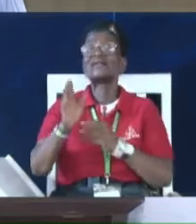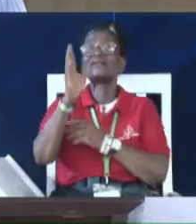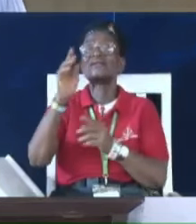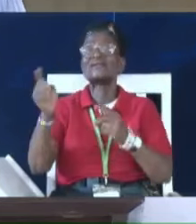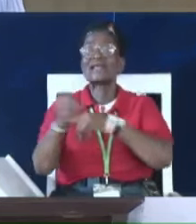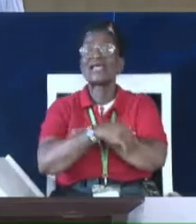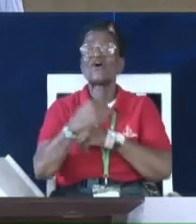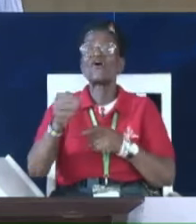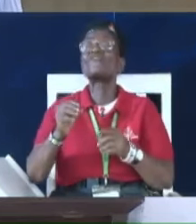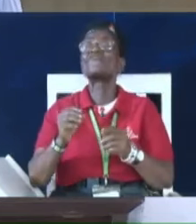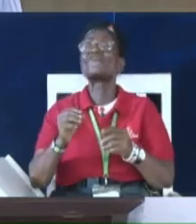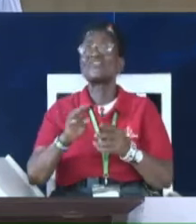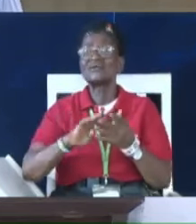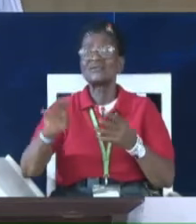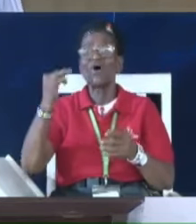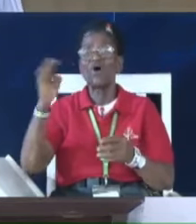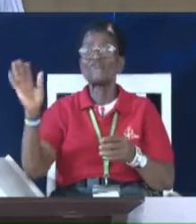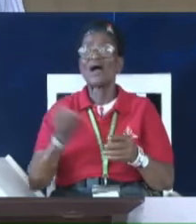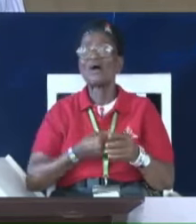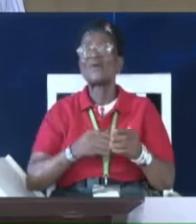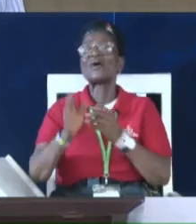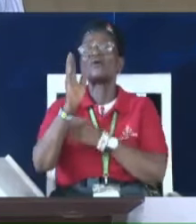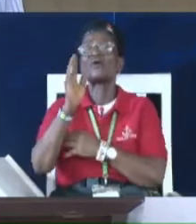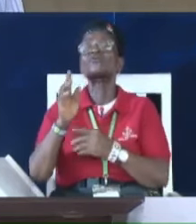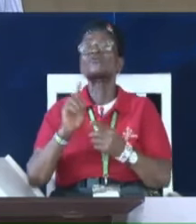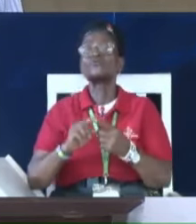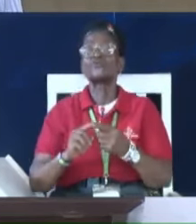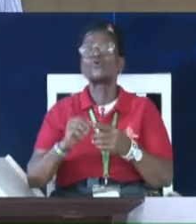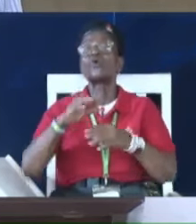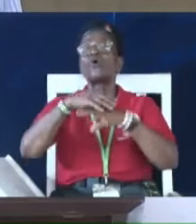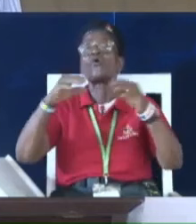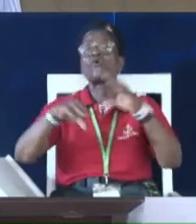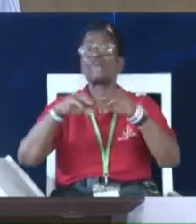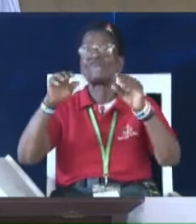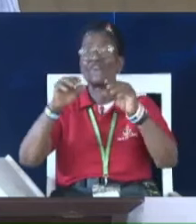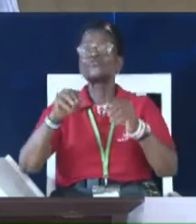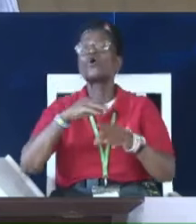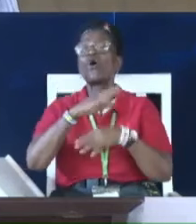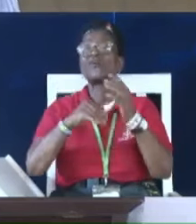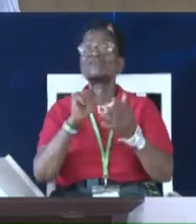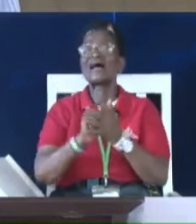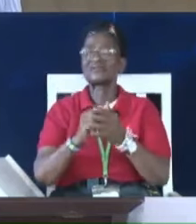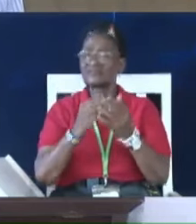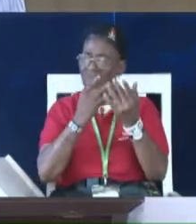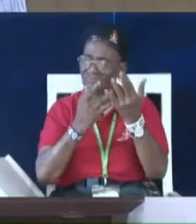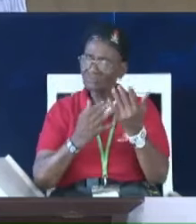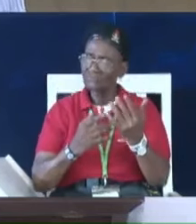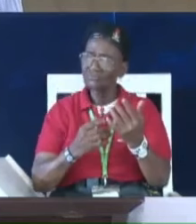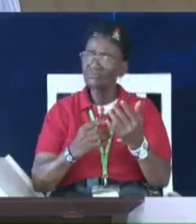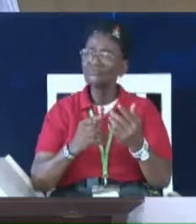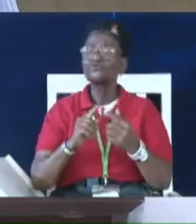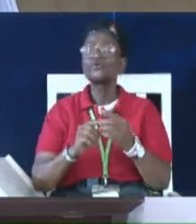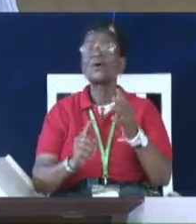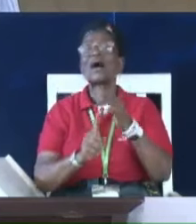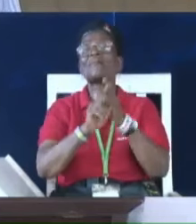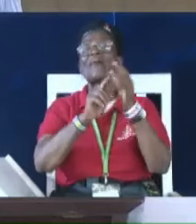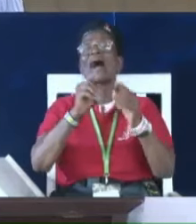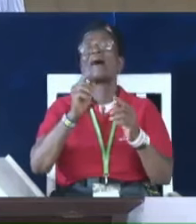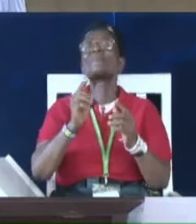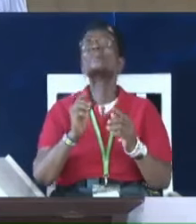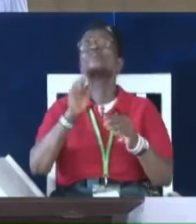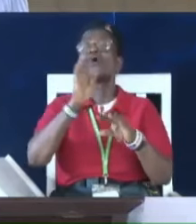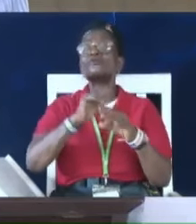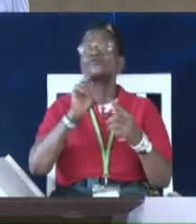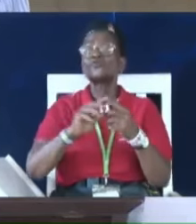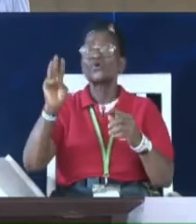of our God, to comfort all that mourn, to appoint unto them that mourn